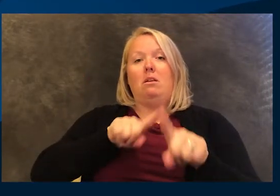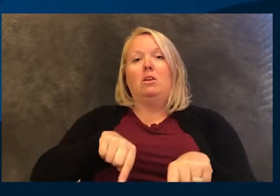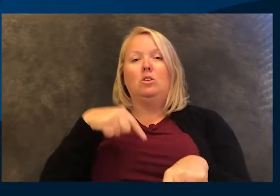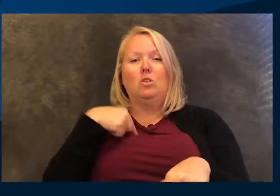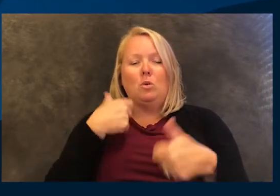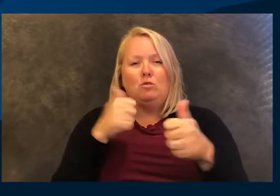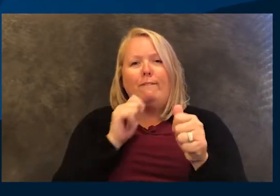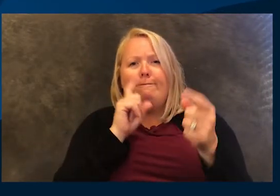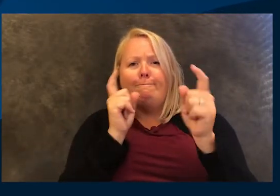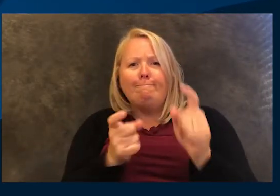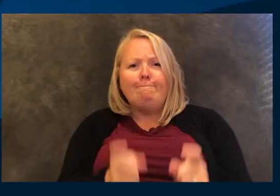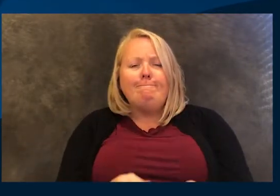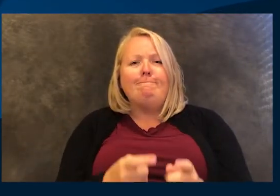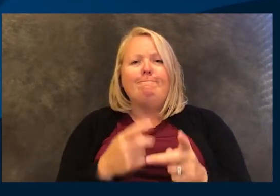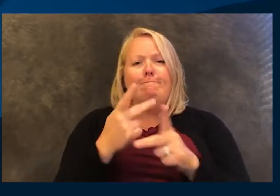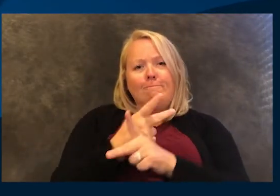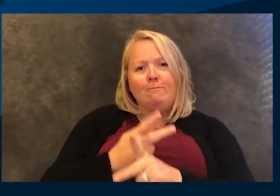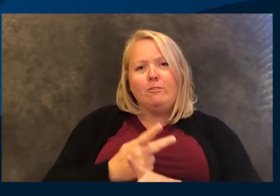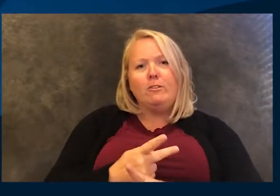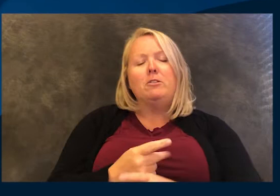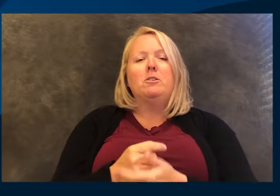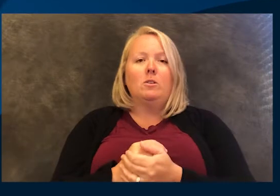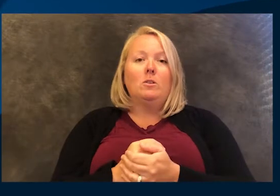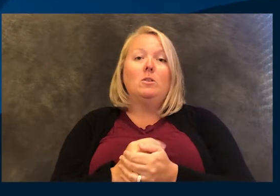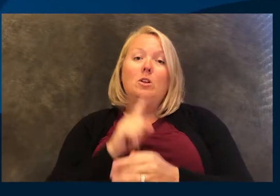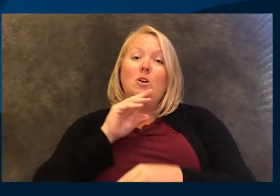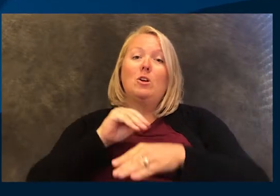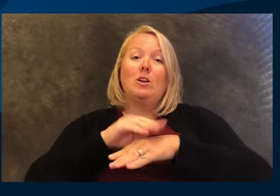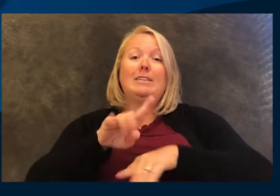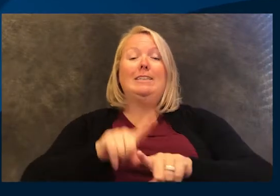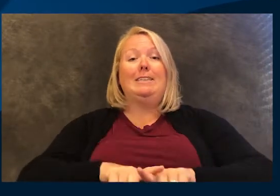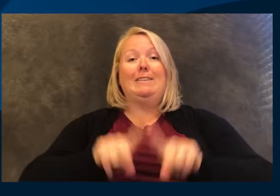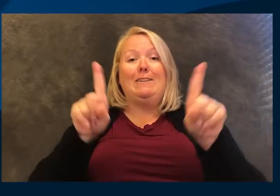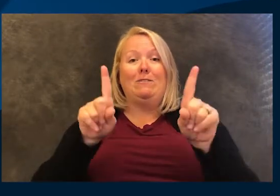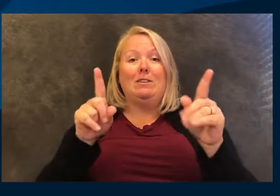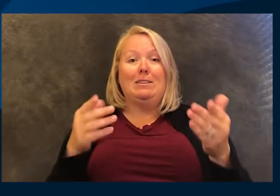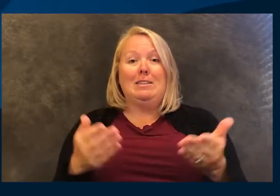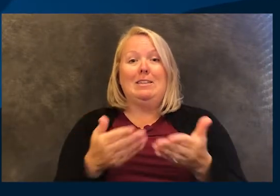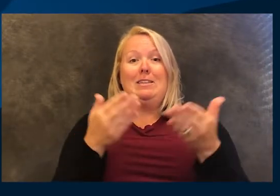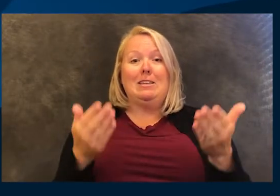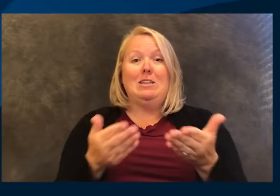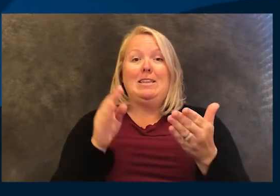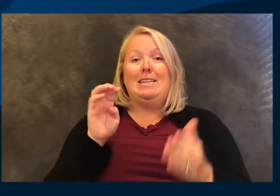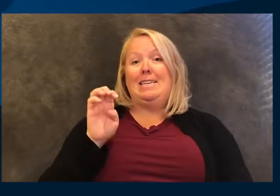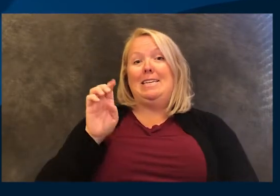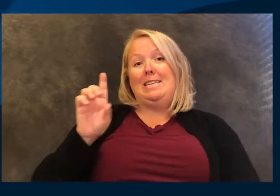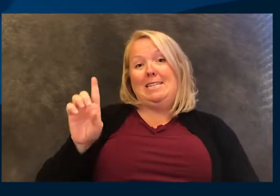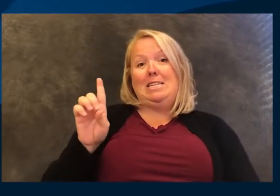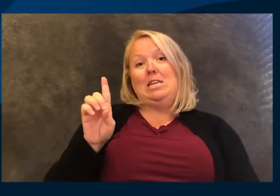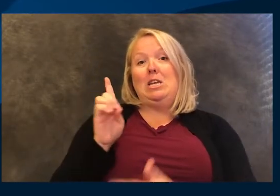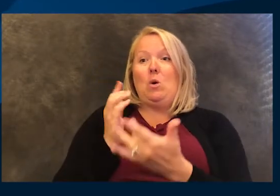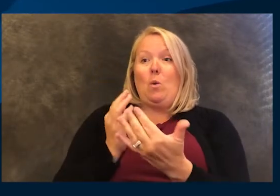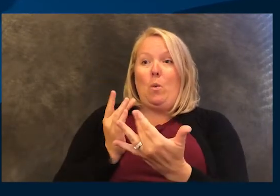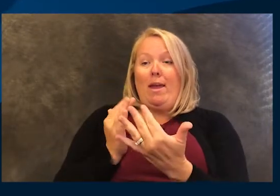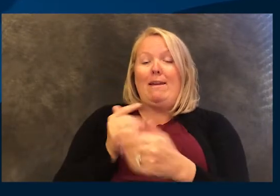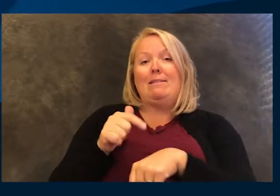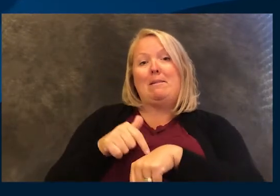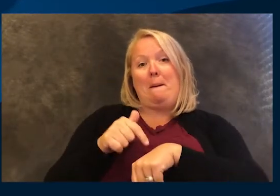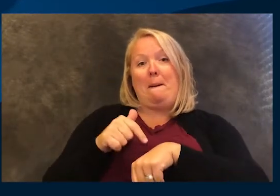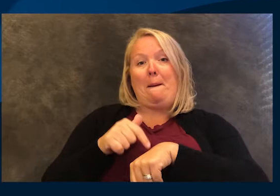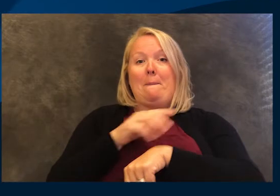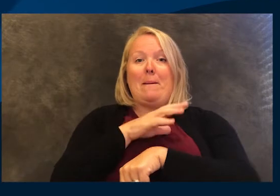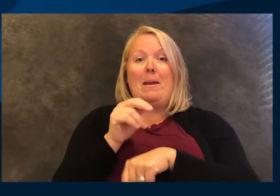micro adjustments to really feel that, but has made a big difference in our ED occupancy and wait times. And this is why